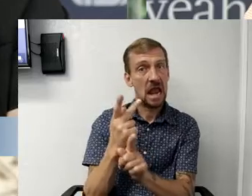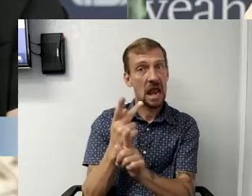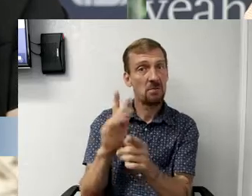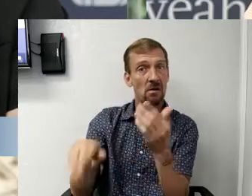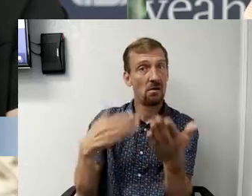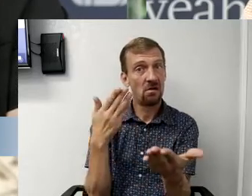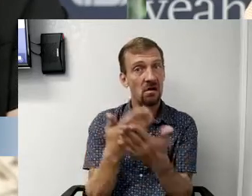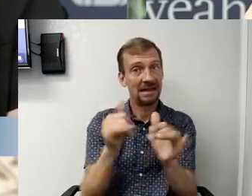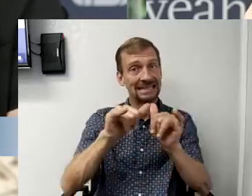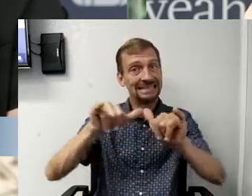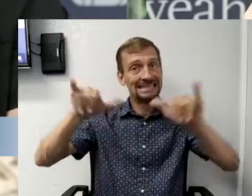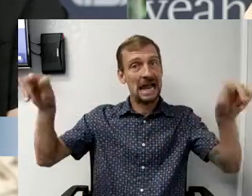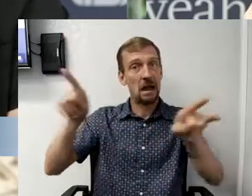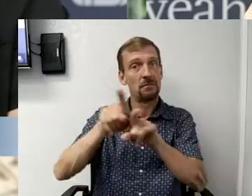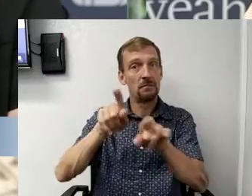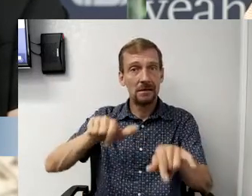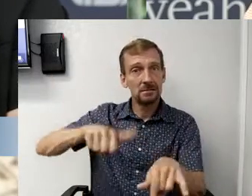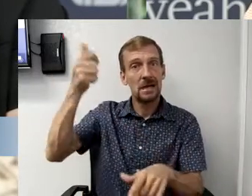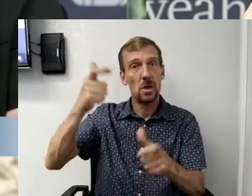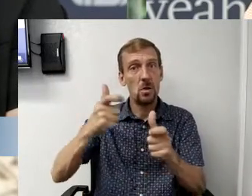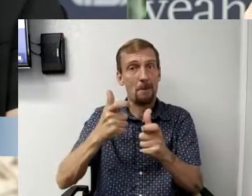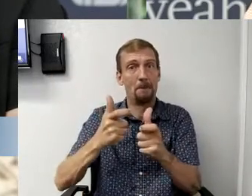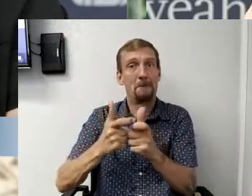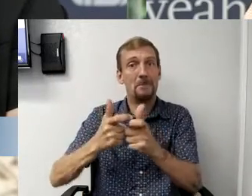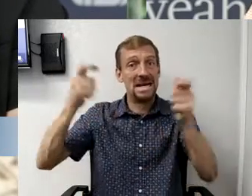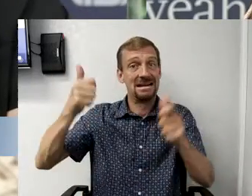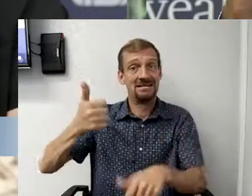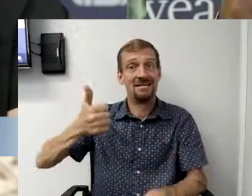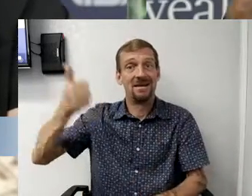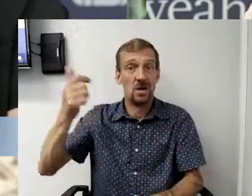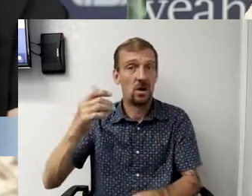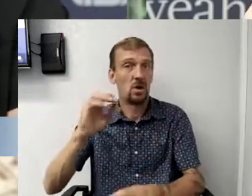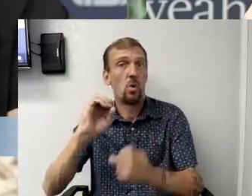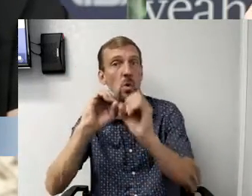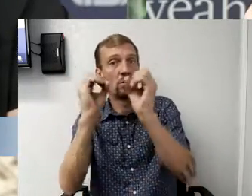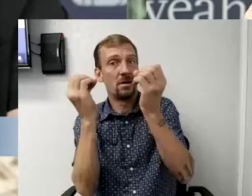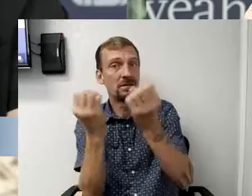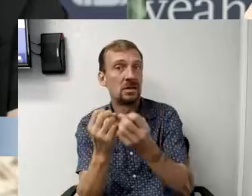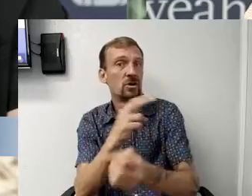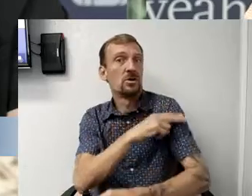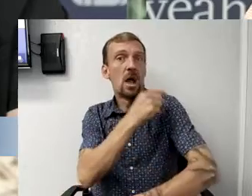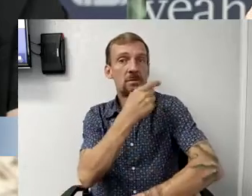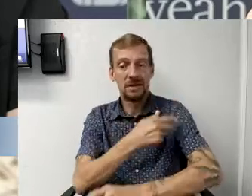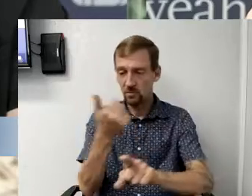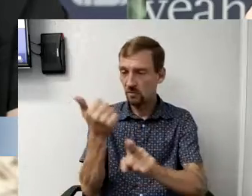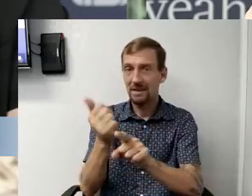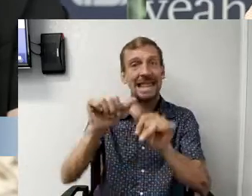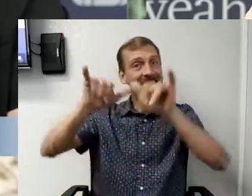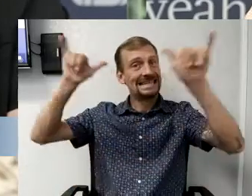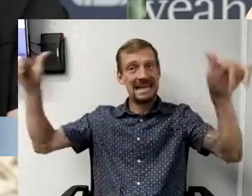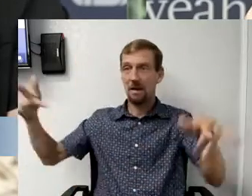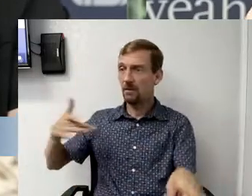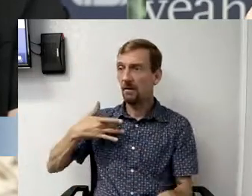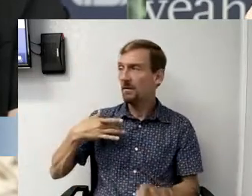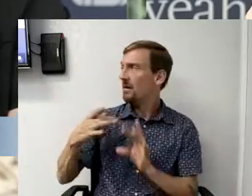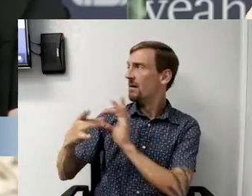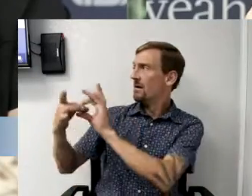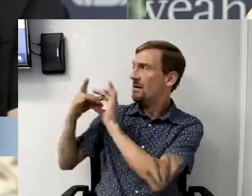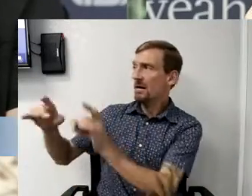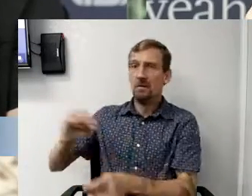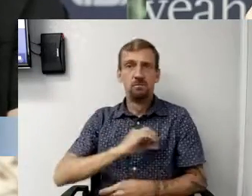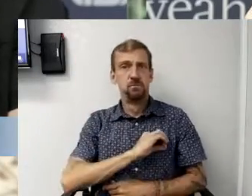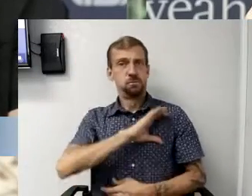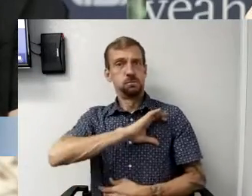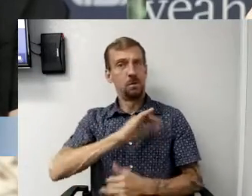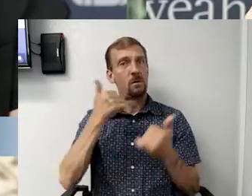all the amazing things that many of the other larger organizations are doing. So Right. that made us feel really good. So I